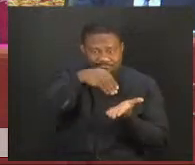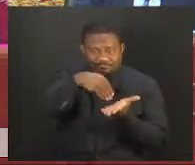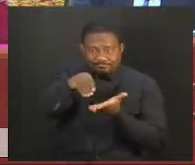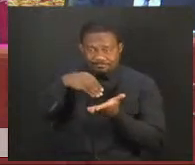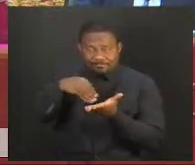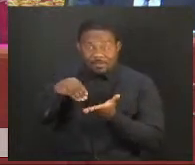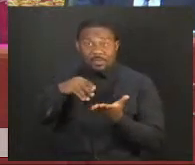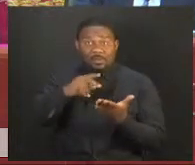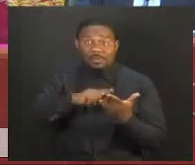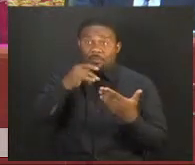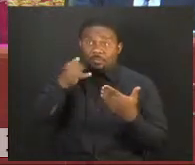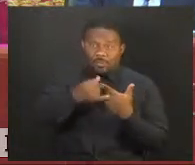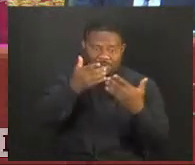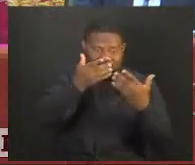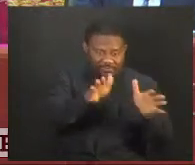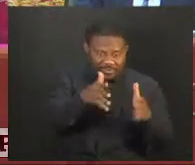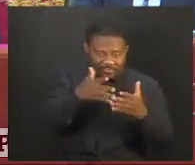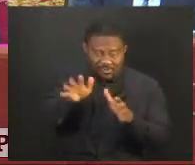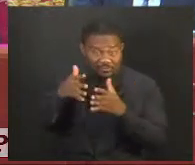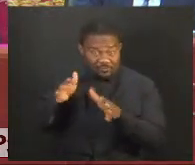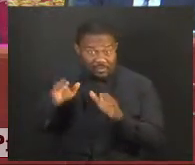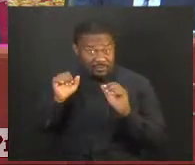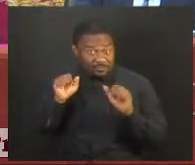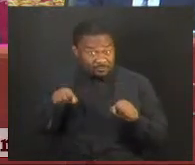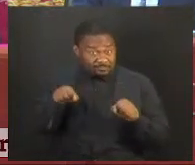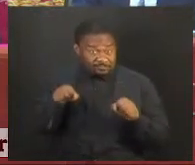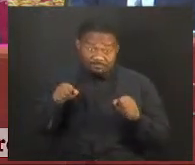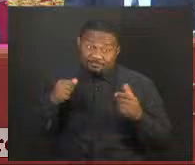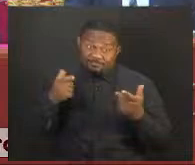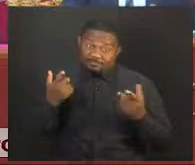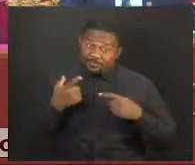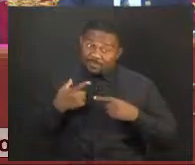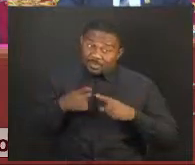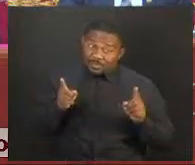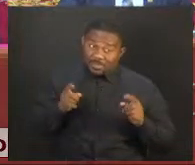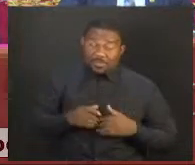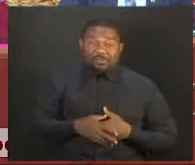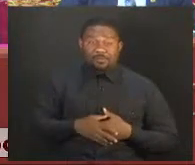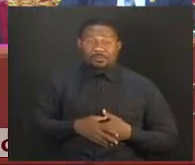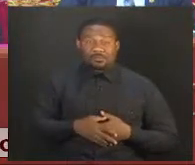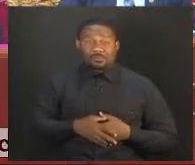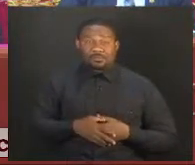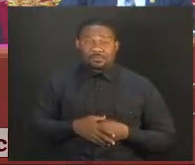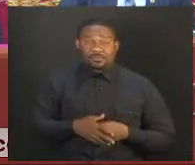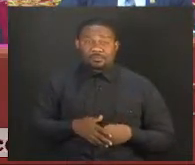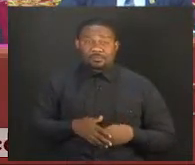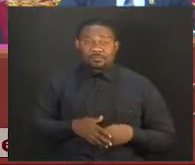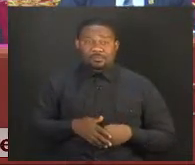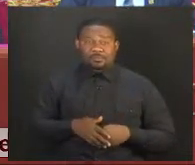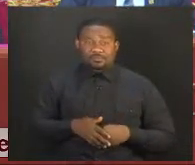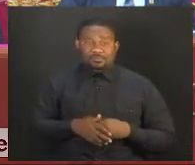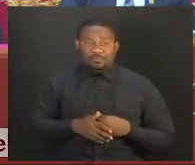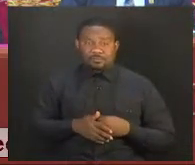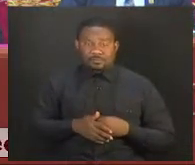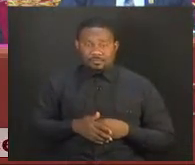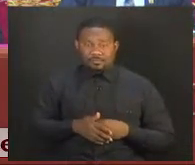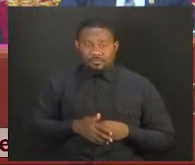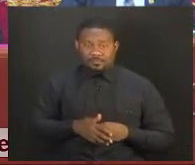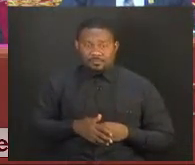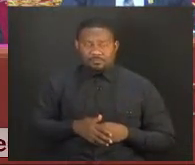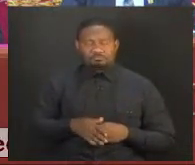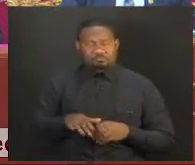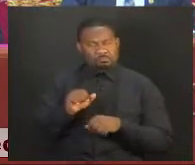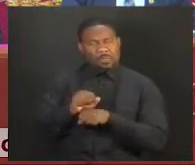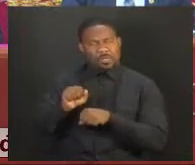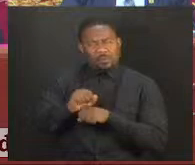So, Speaker, unfortunately, as a result of the debt restructuring, all this stalled program, working with the IMF